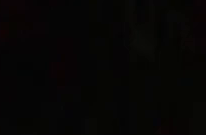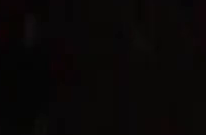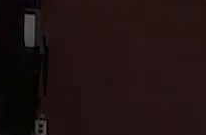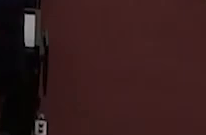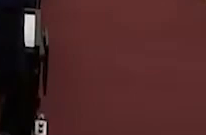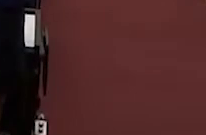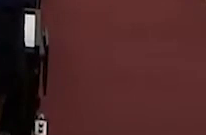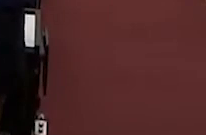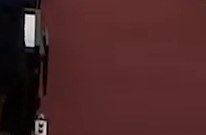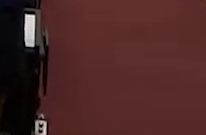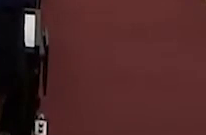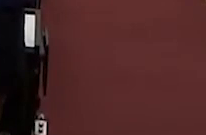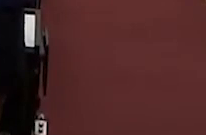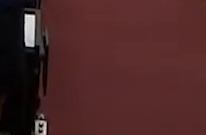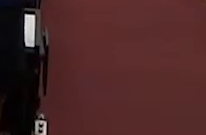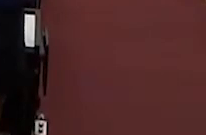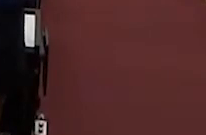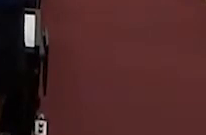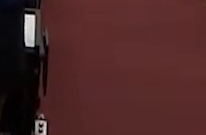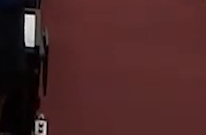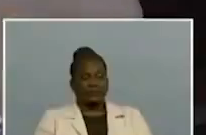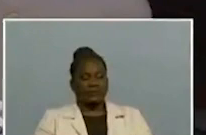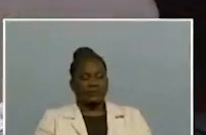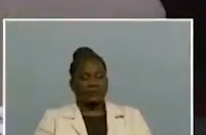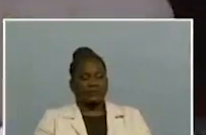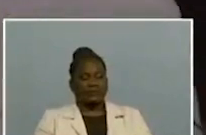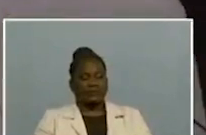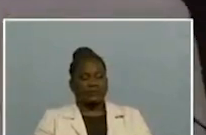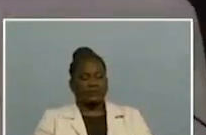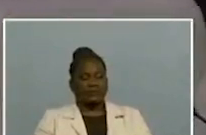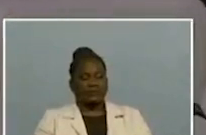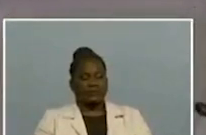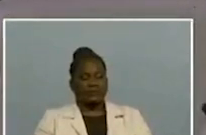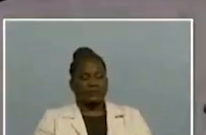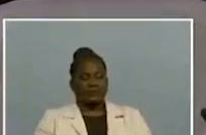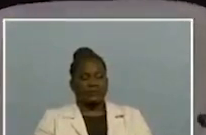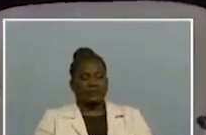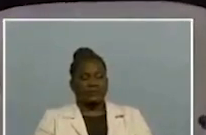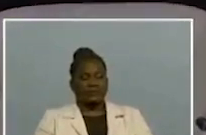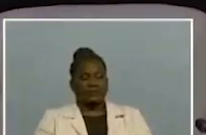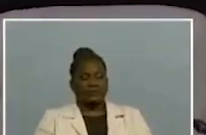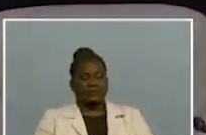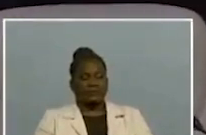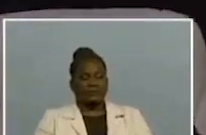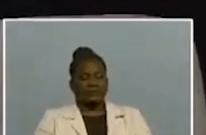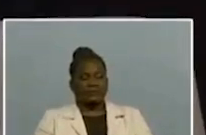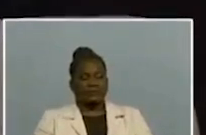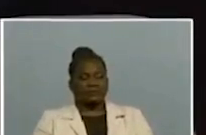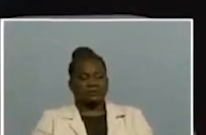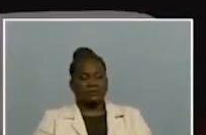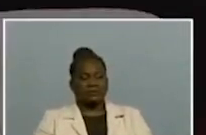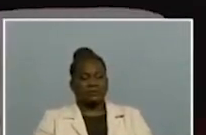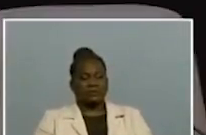president of the country, Miguel Díaz-Canel Bermúdez, being elected as the first secretary of the party. Following his election as